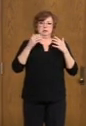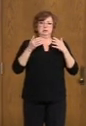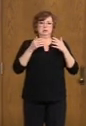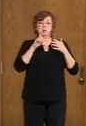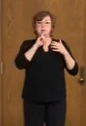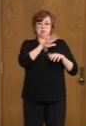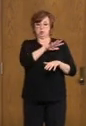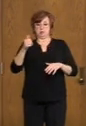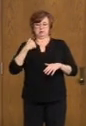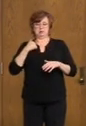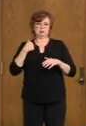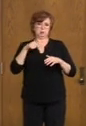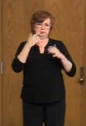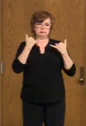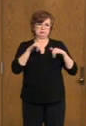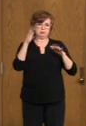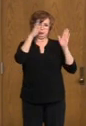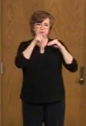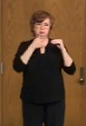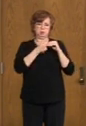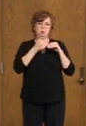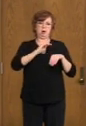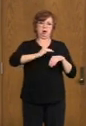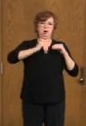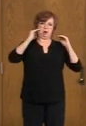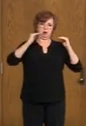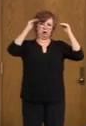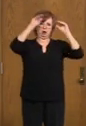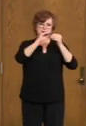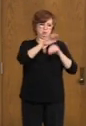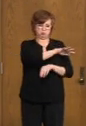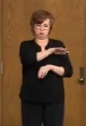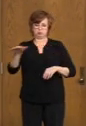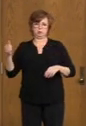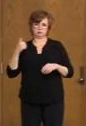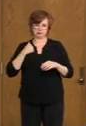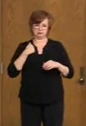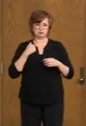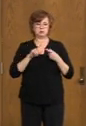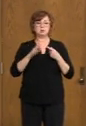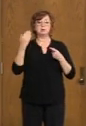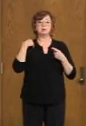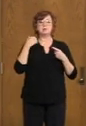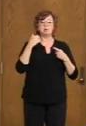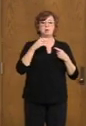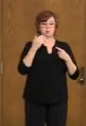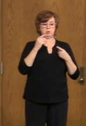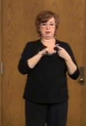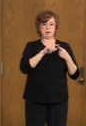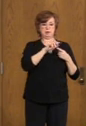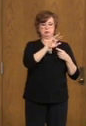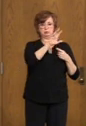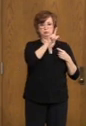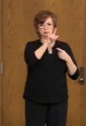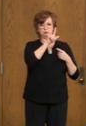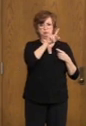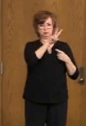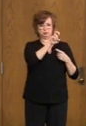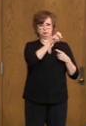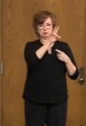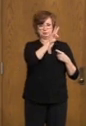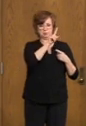Going back to our case numbers, our daily active case rate, as I said, increased from 271 to 333.